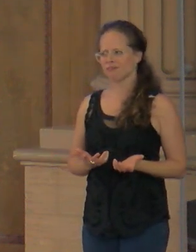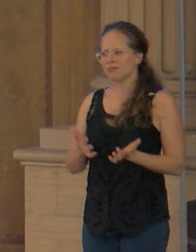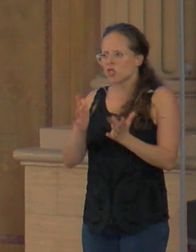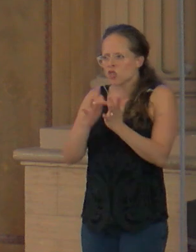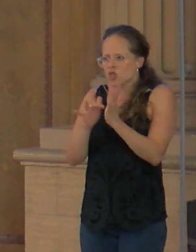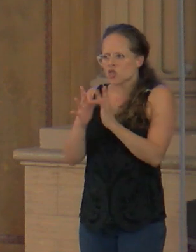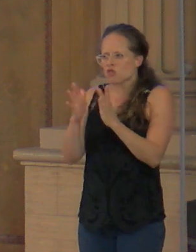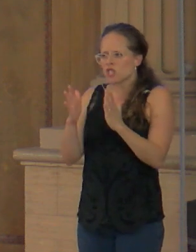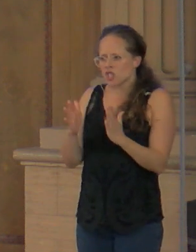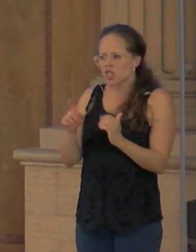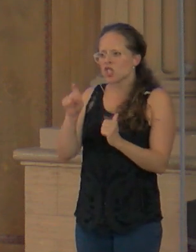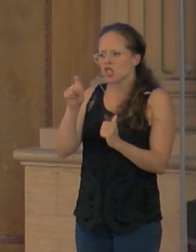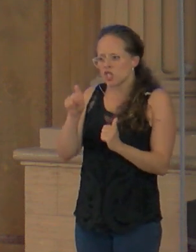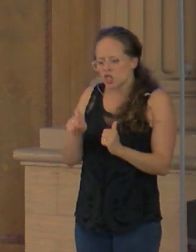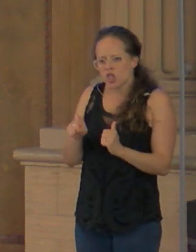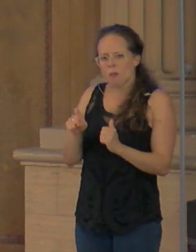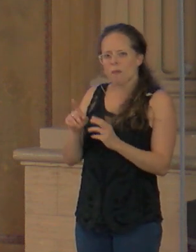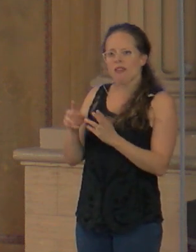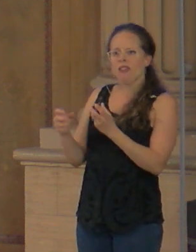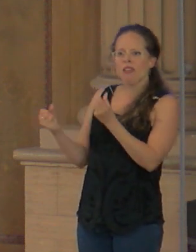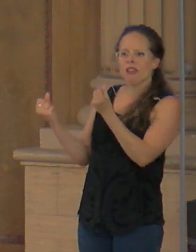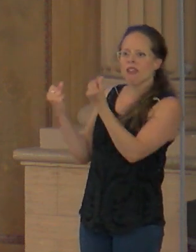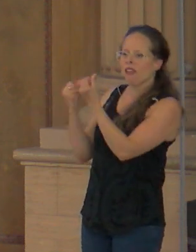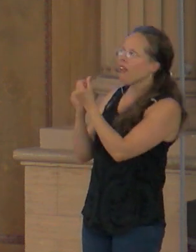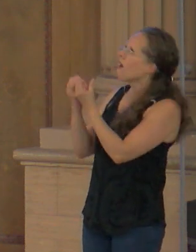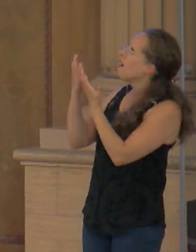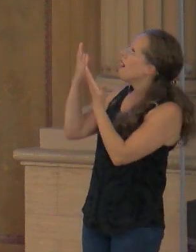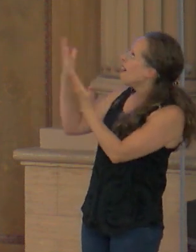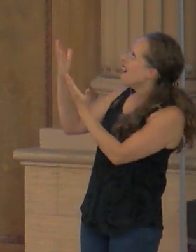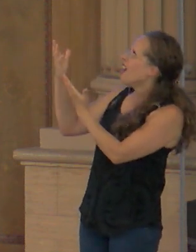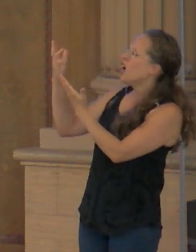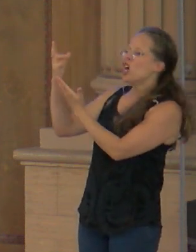Christians are supposed to be on the side of what's true.